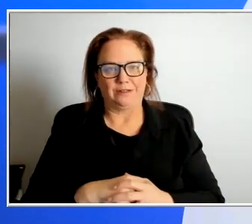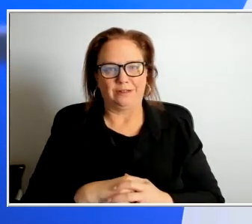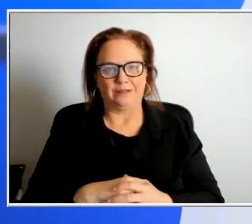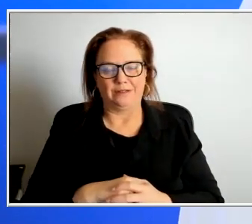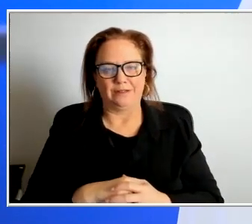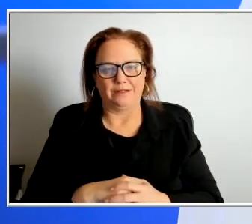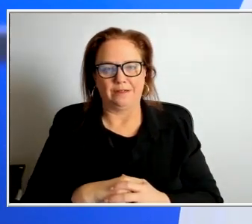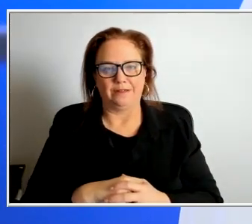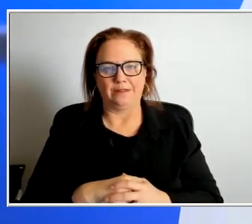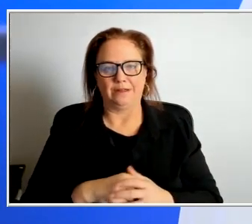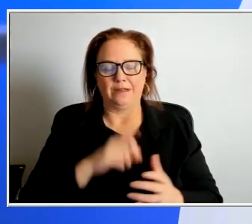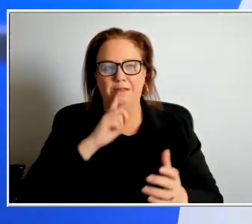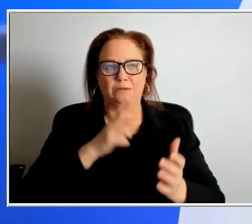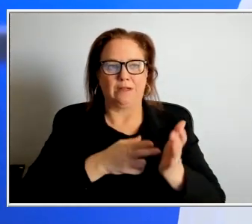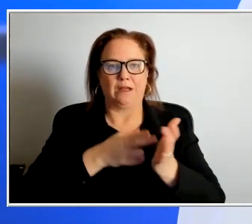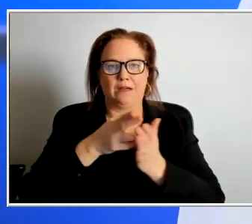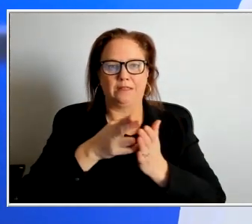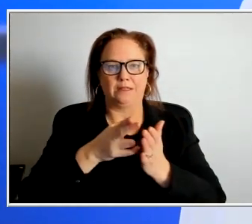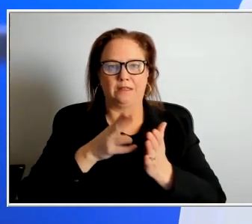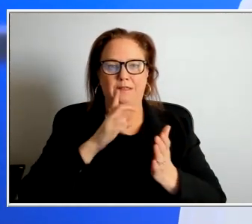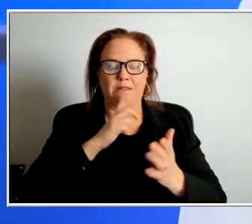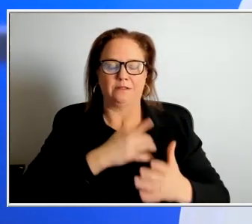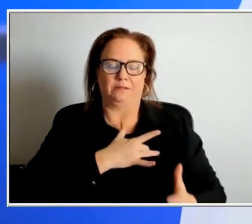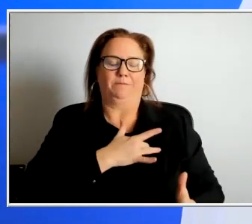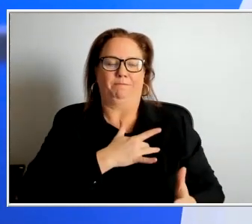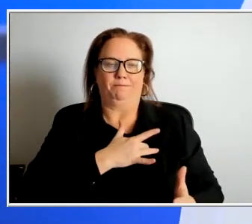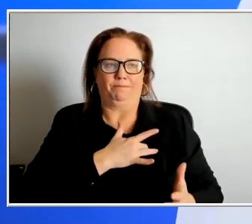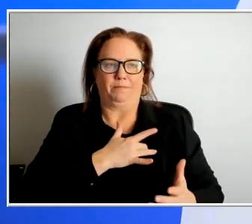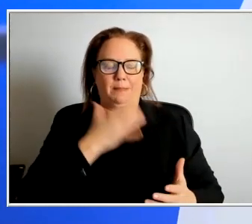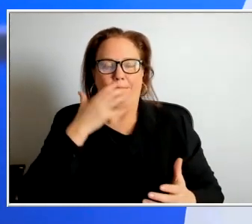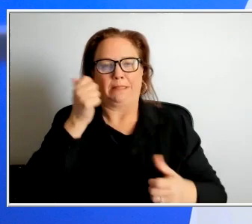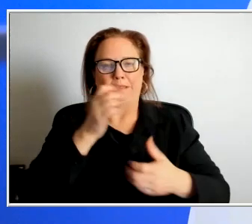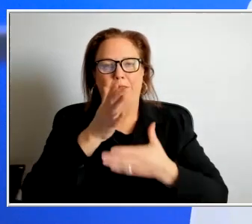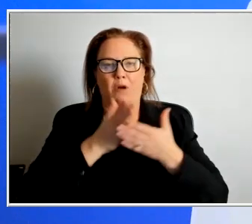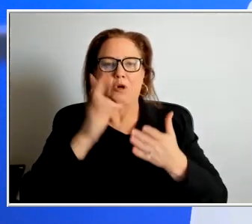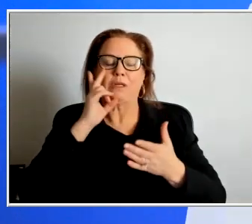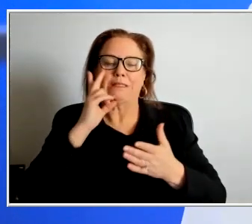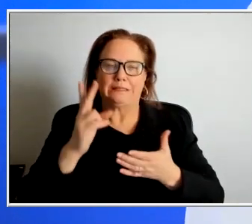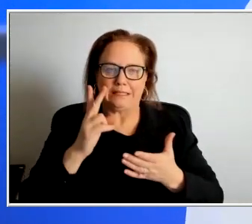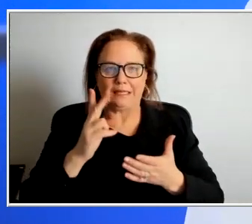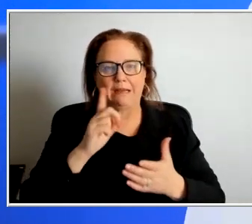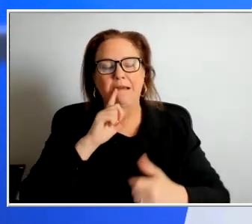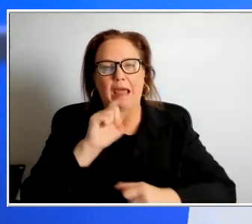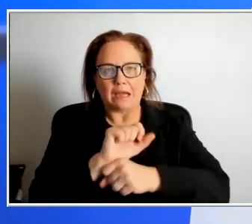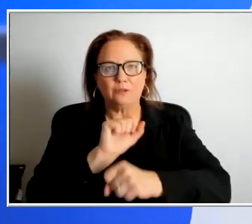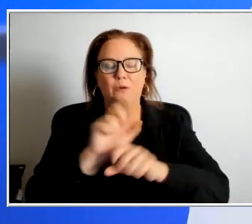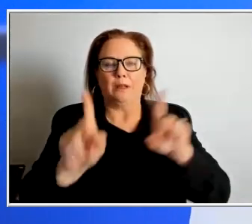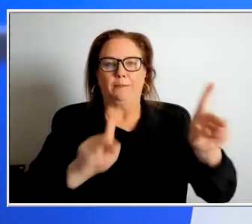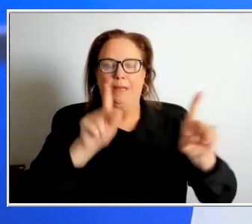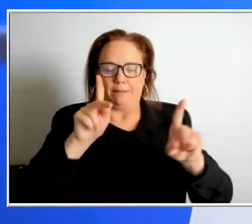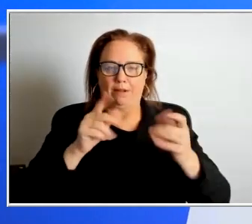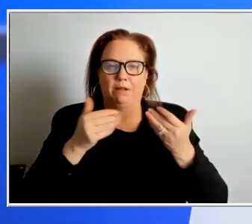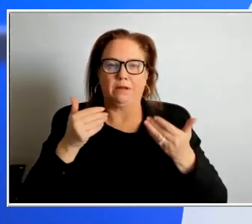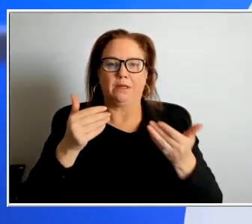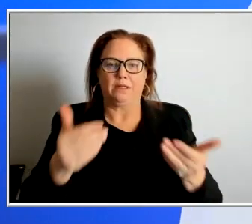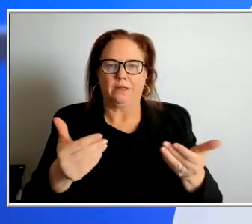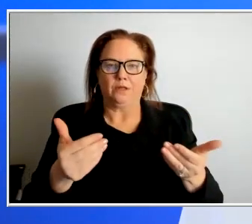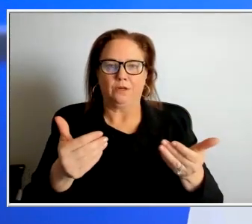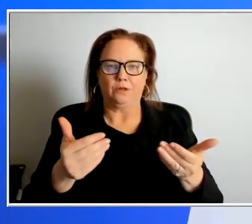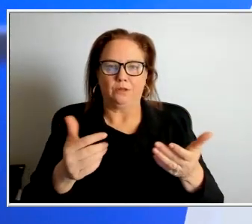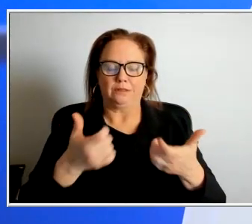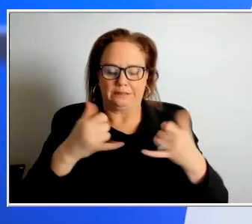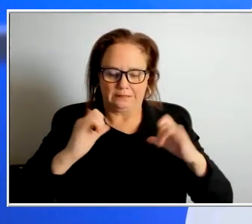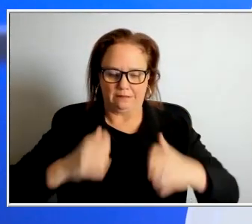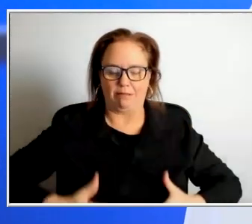it's honestly the most rewarding part of this is, seeing actual people who go on and will still live their